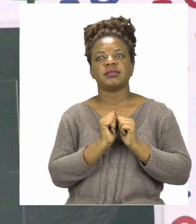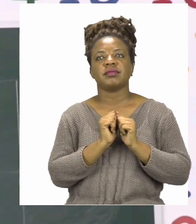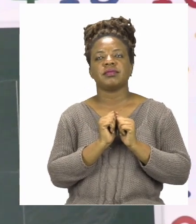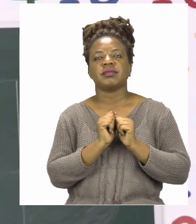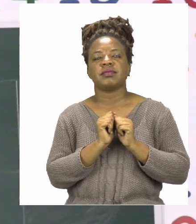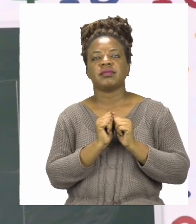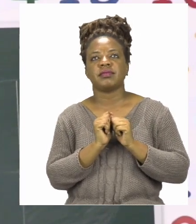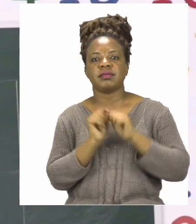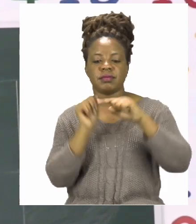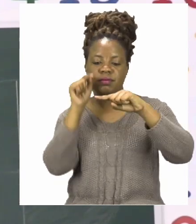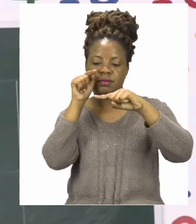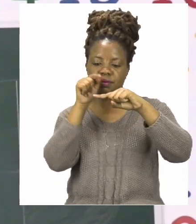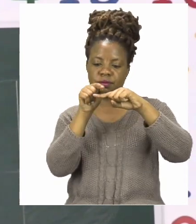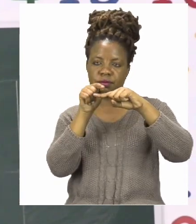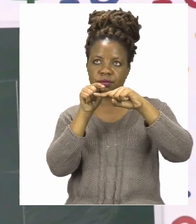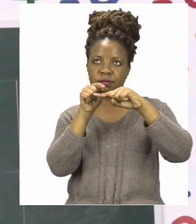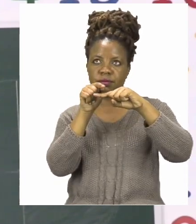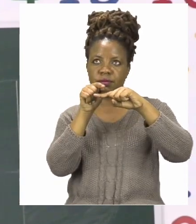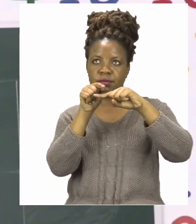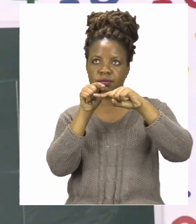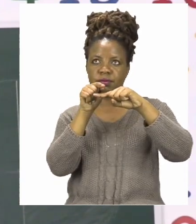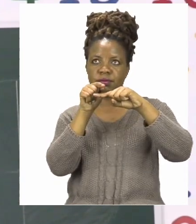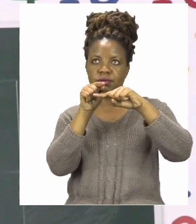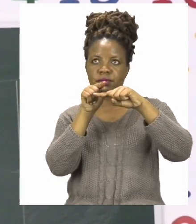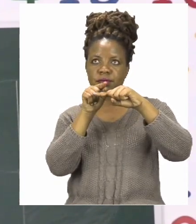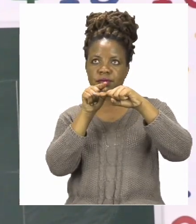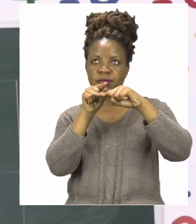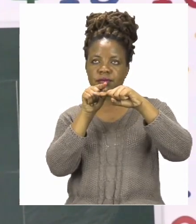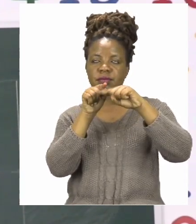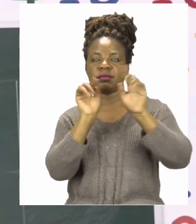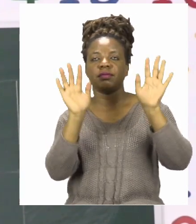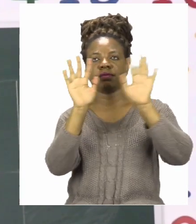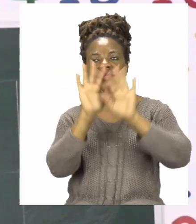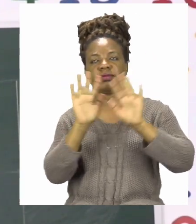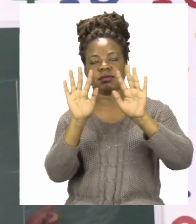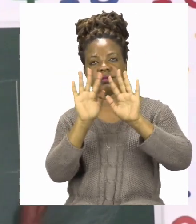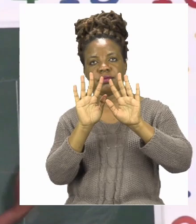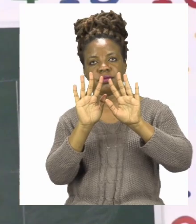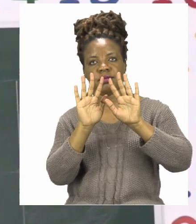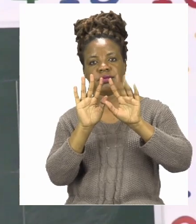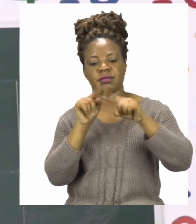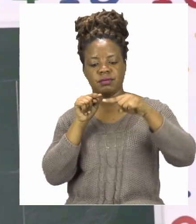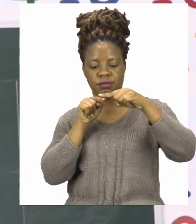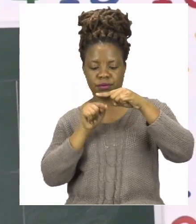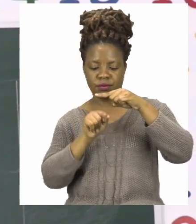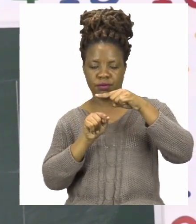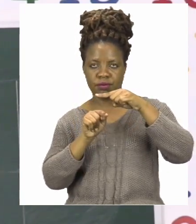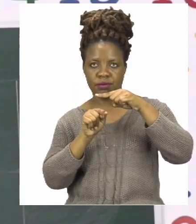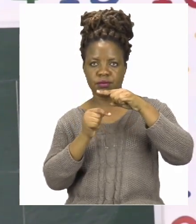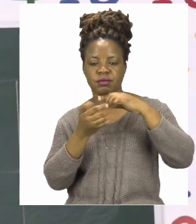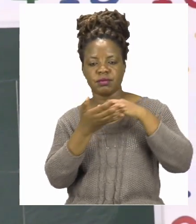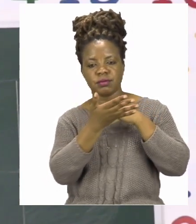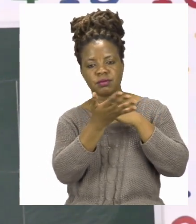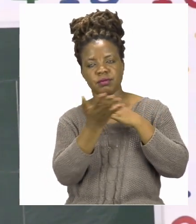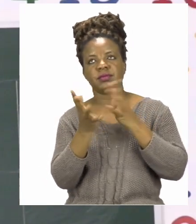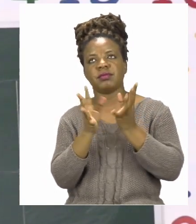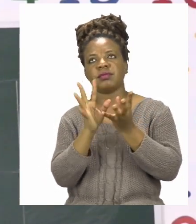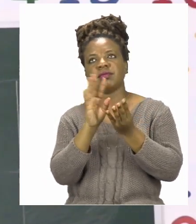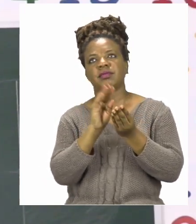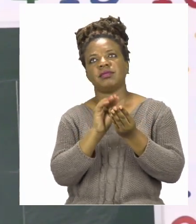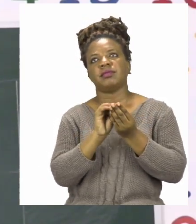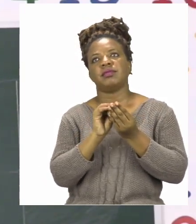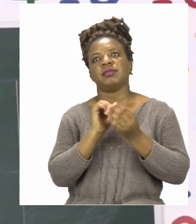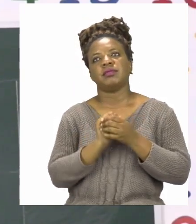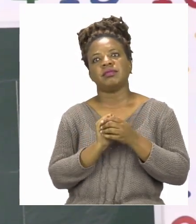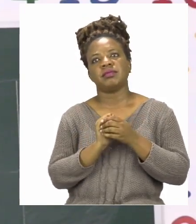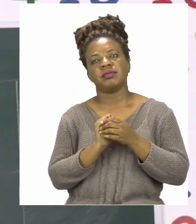or have color. You're going to put a line on top of your total and then write the ones that are colored in. Take your time with